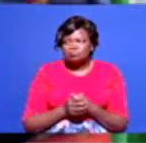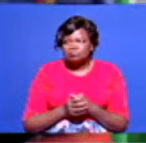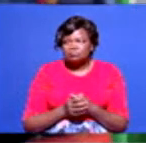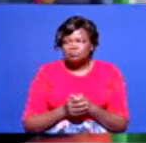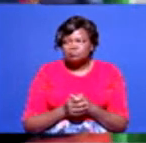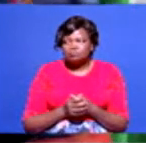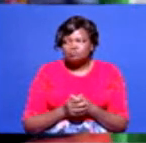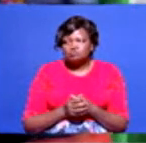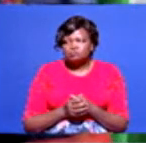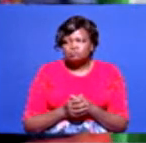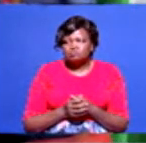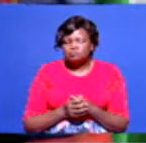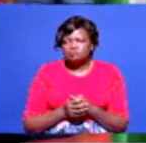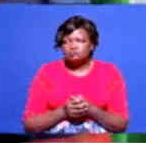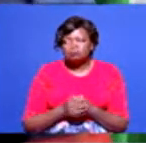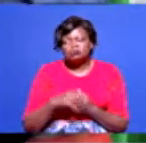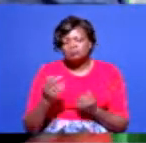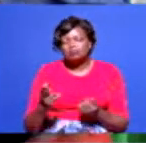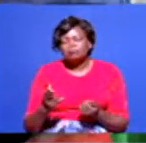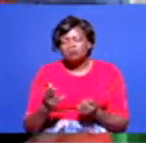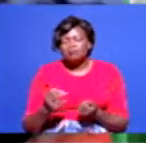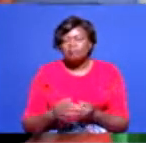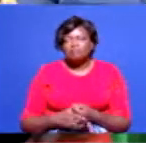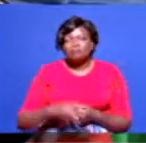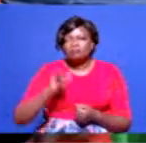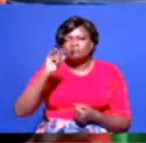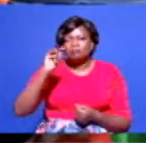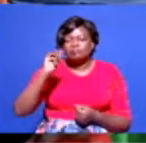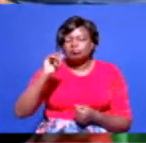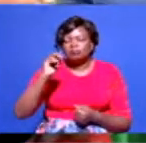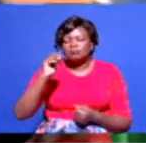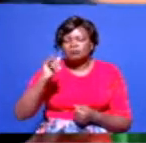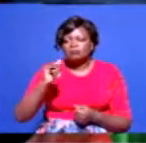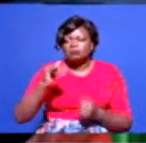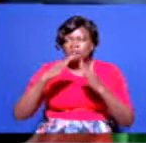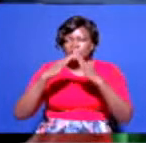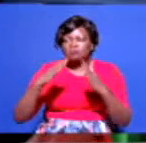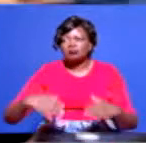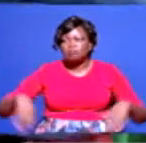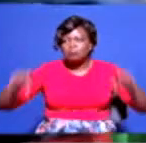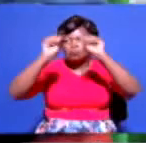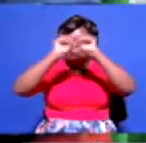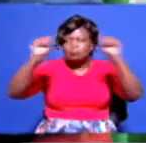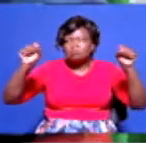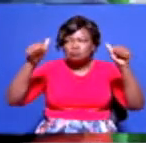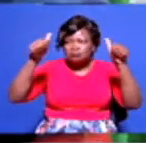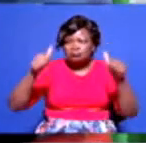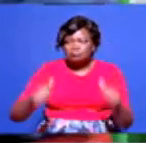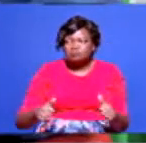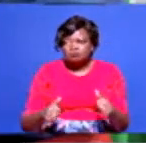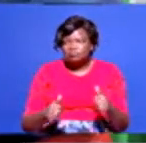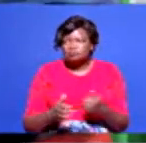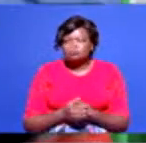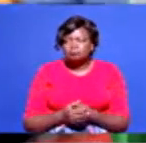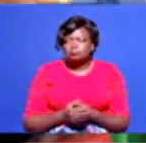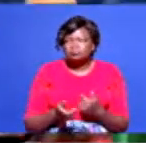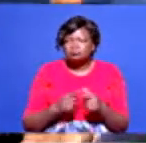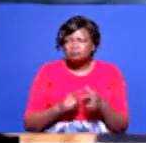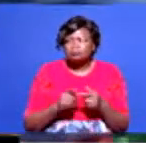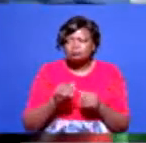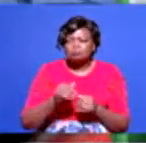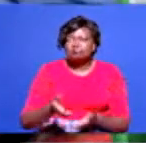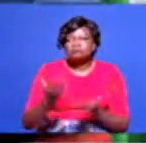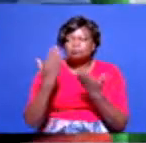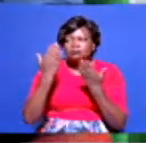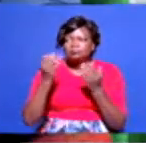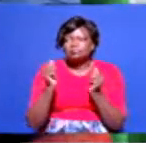what is now Integrity House for the presidential poster that we were eventually printing at Caraprint and following up there with Genge